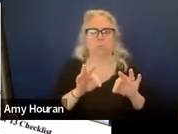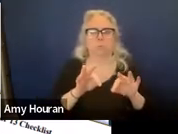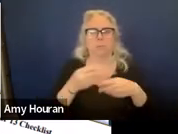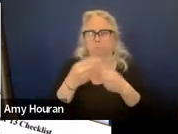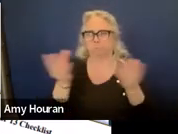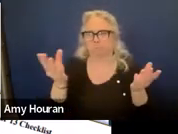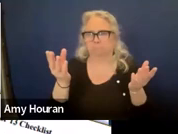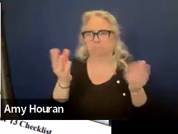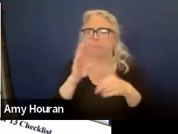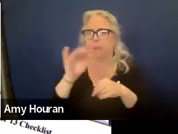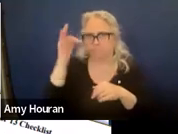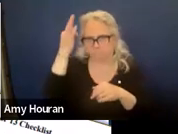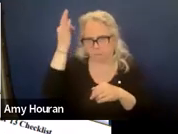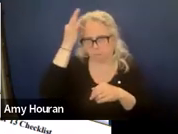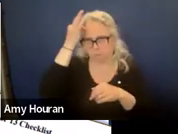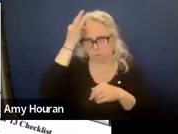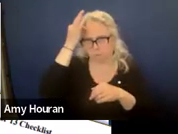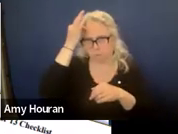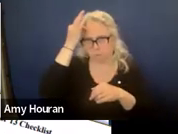federal